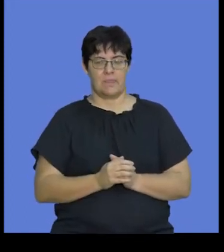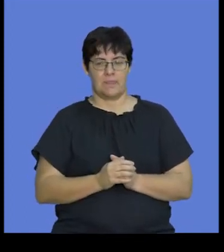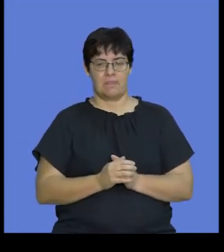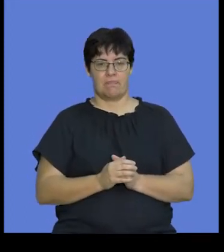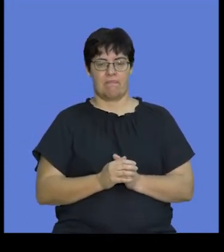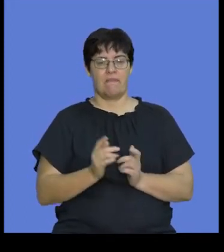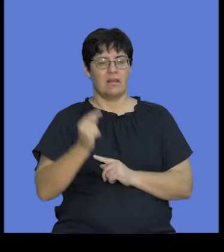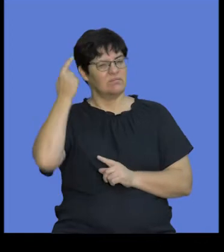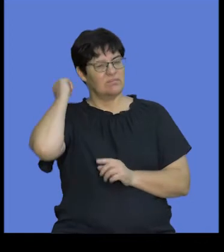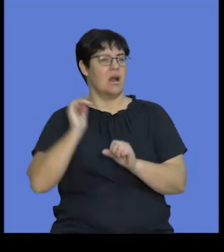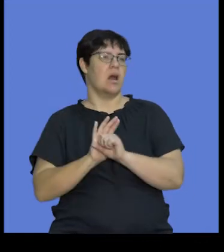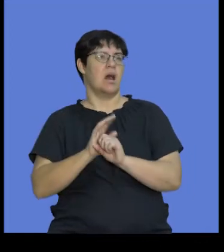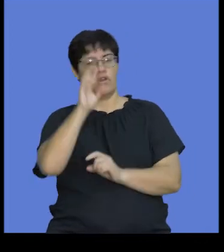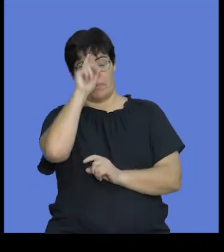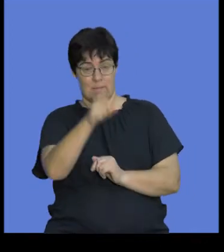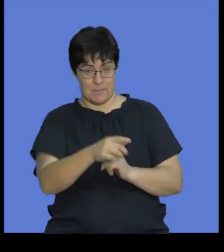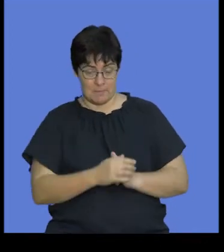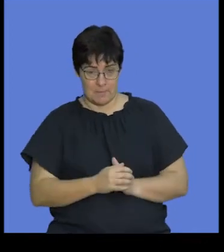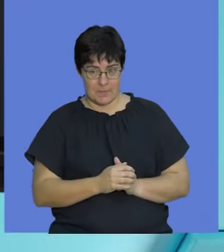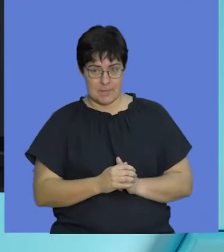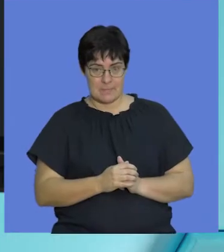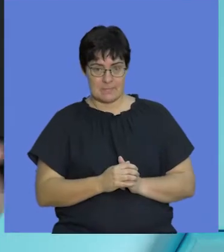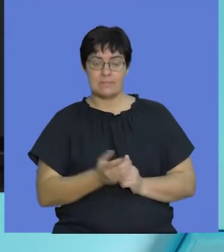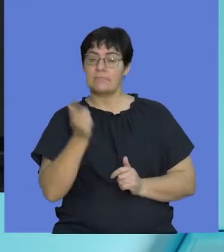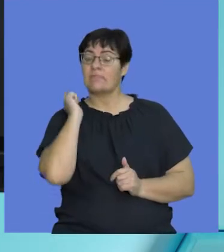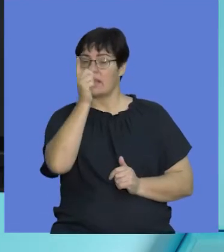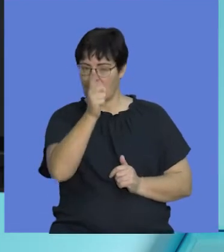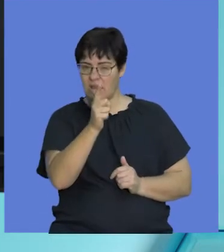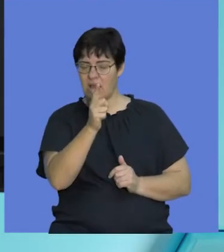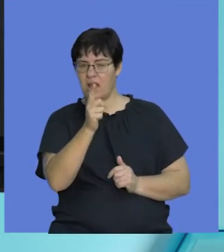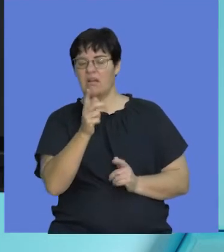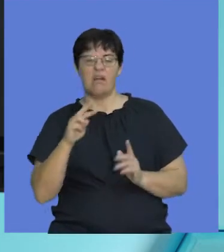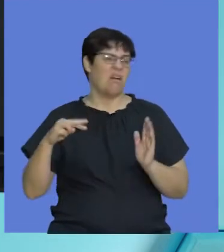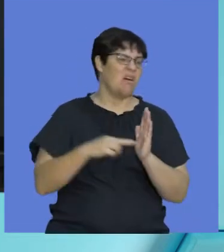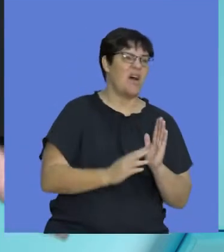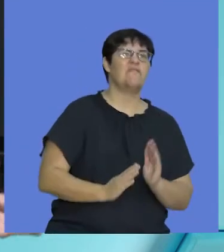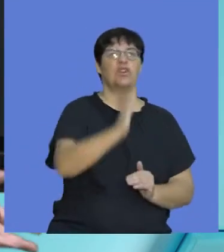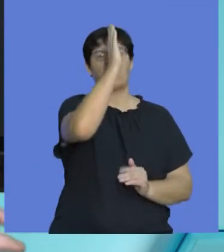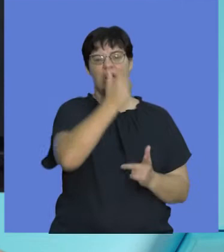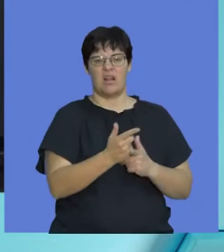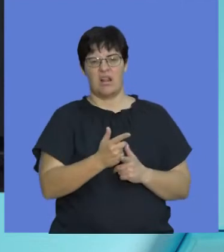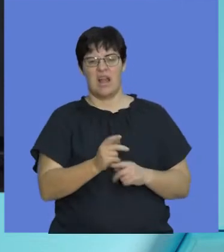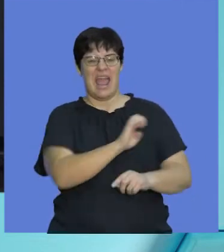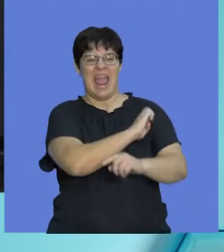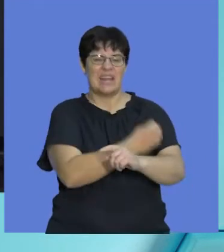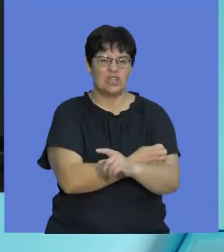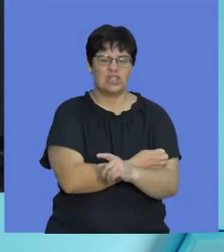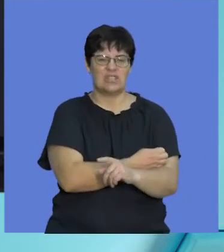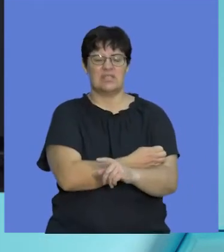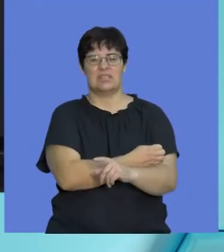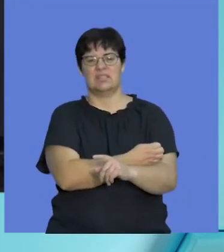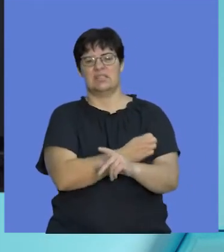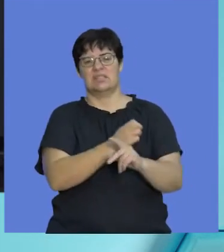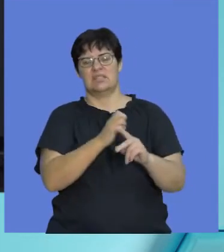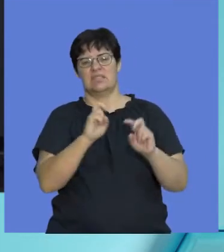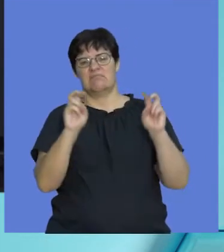on a back burner somewhere, okay? Because it might come up in vertical projectile motion, it might come up in work energy and power, but